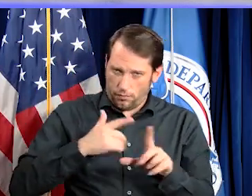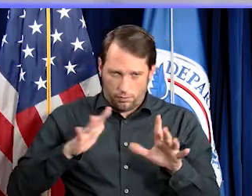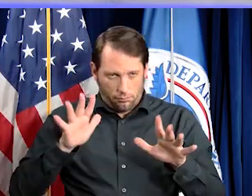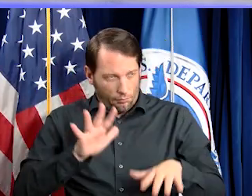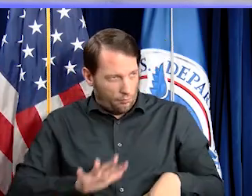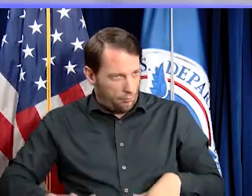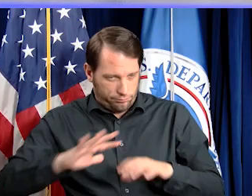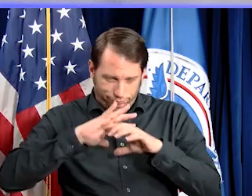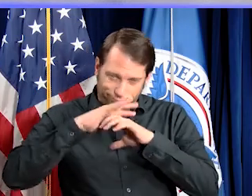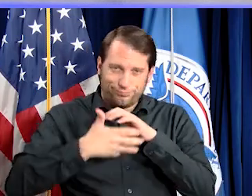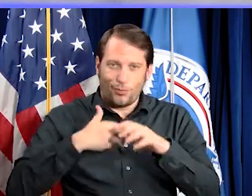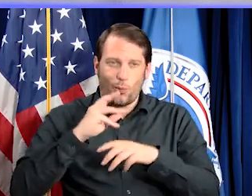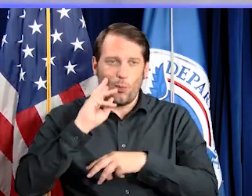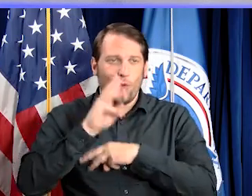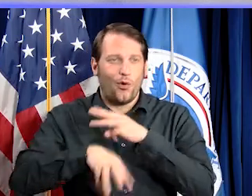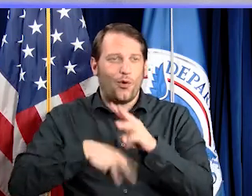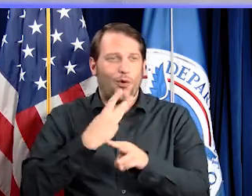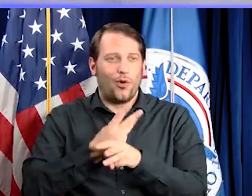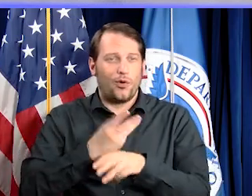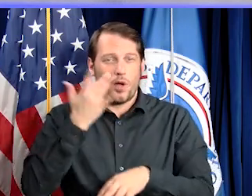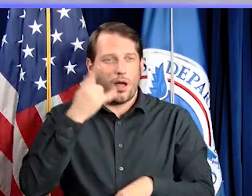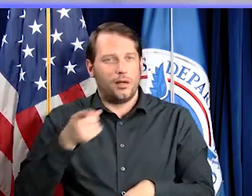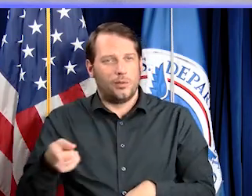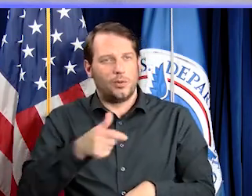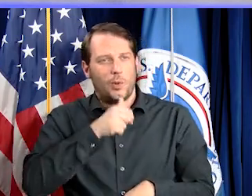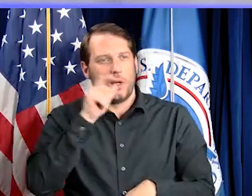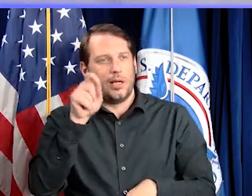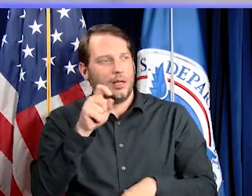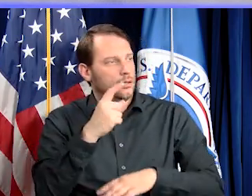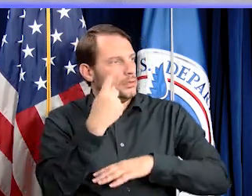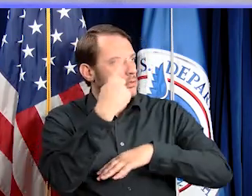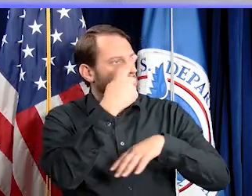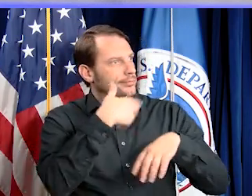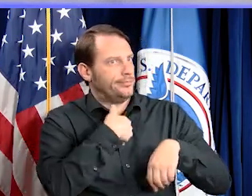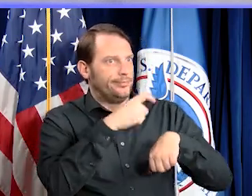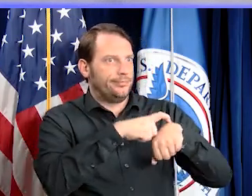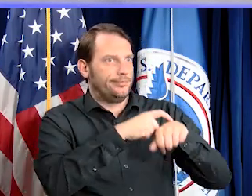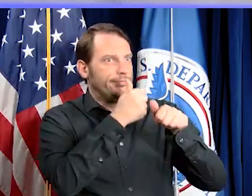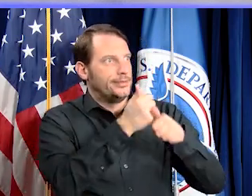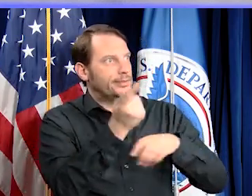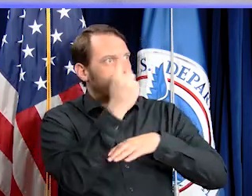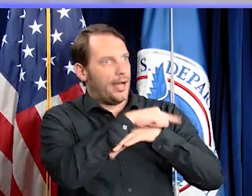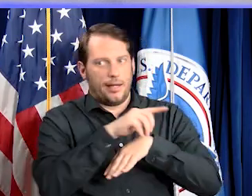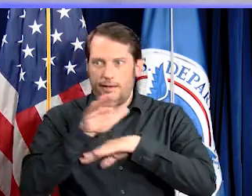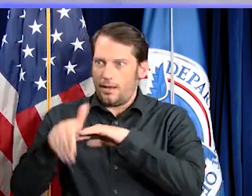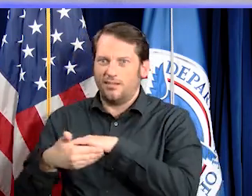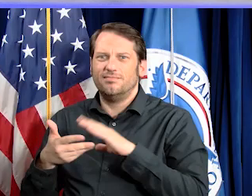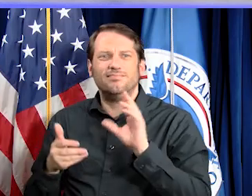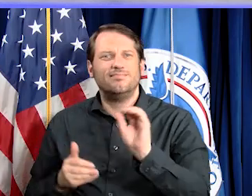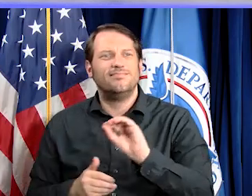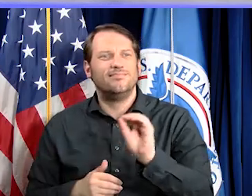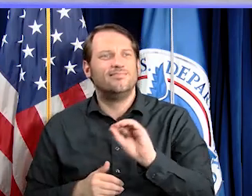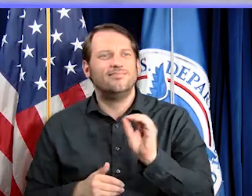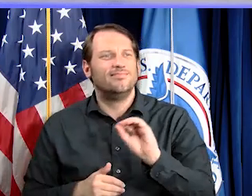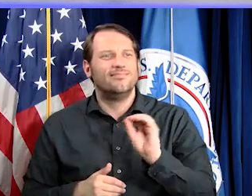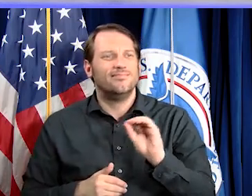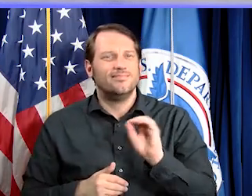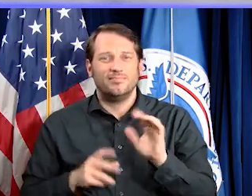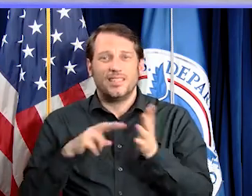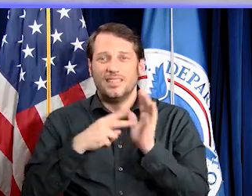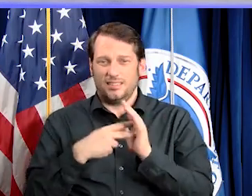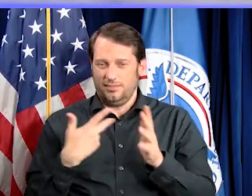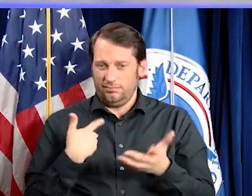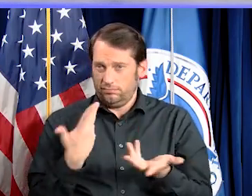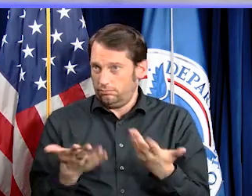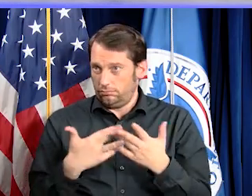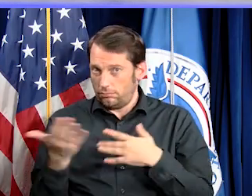because they don't have to have these day-night shifts. I often do the night shift, but we can leverage folks around the world and leverage